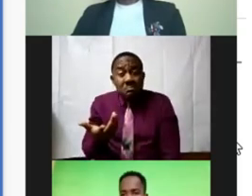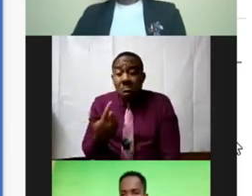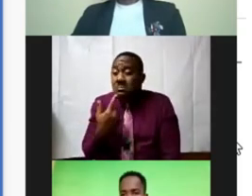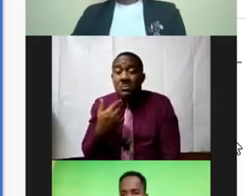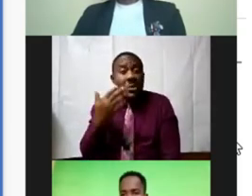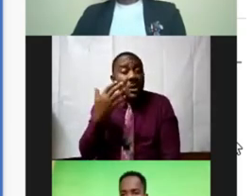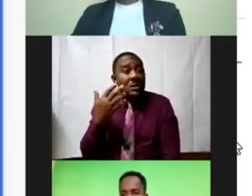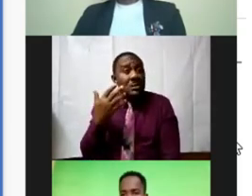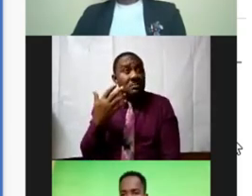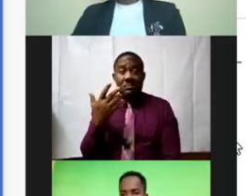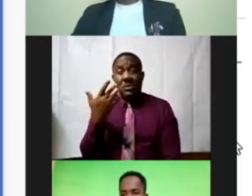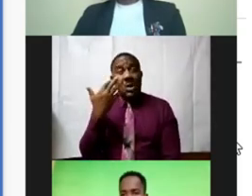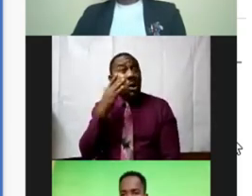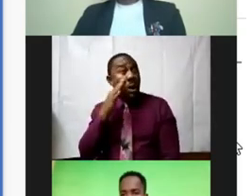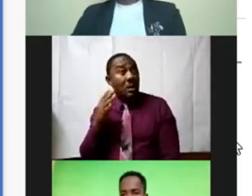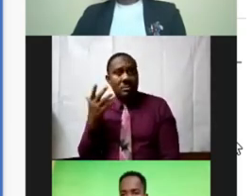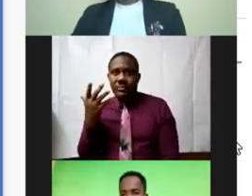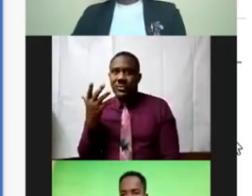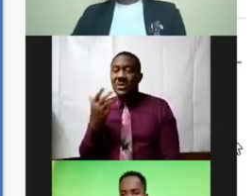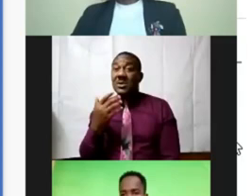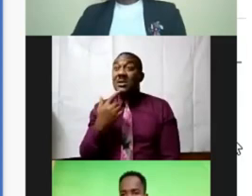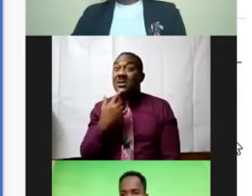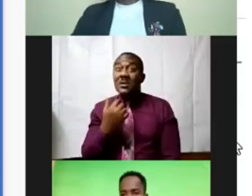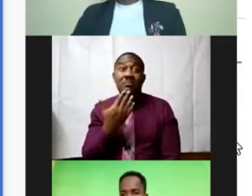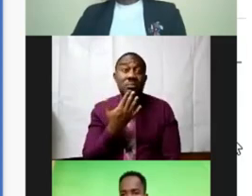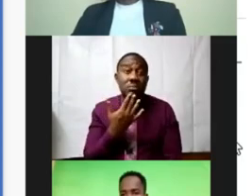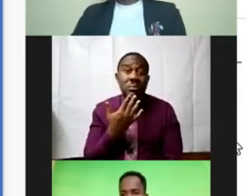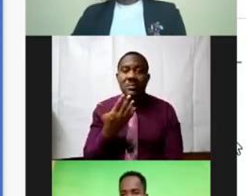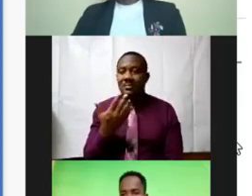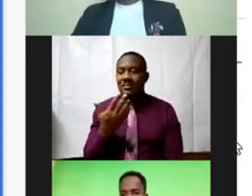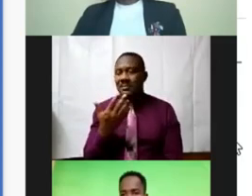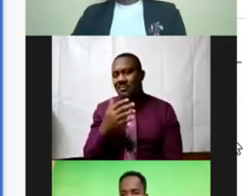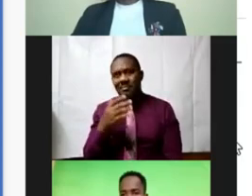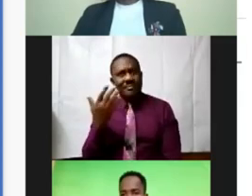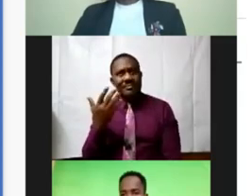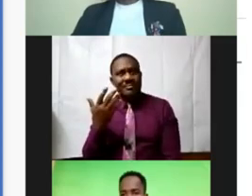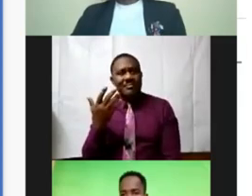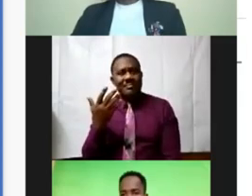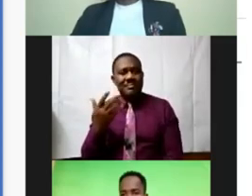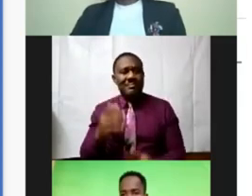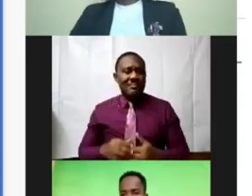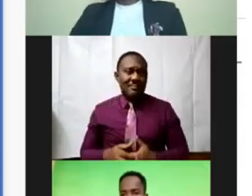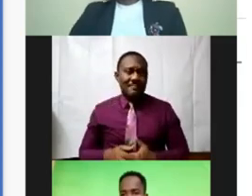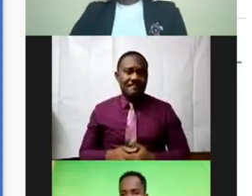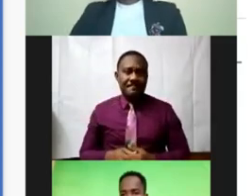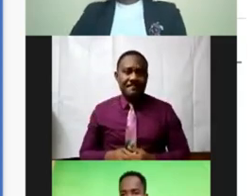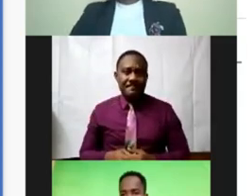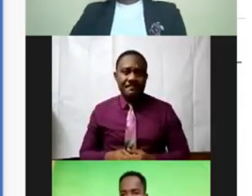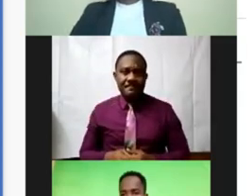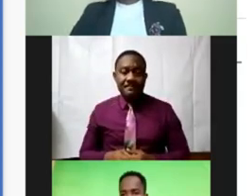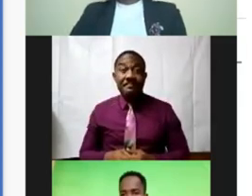be good even at that age in doing that without being taught. So some are very good at self-learning.